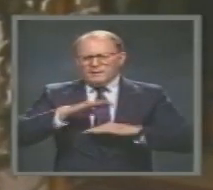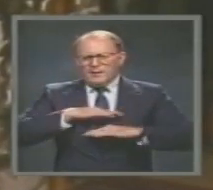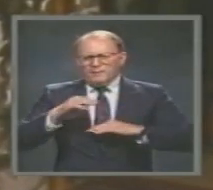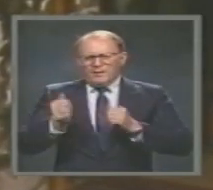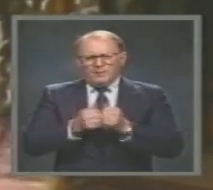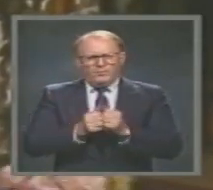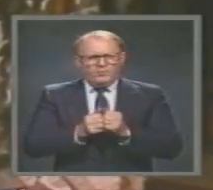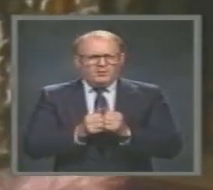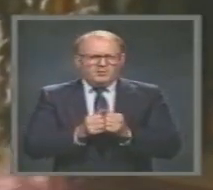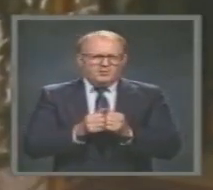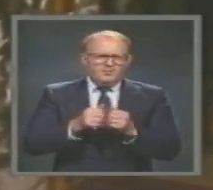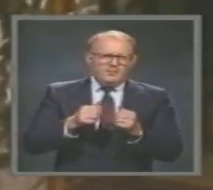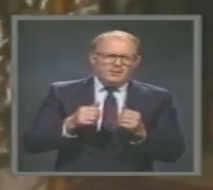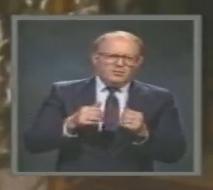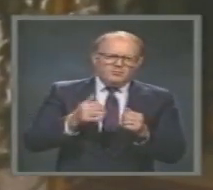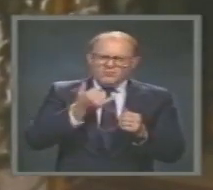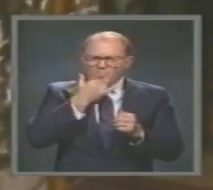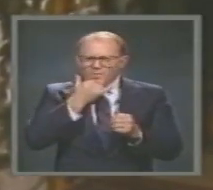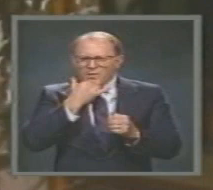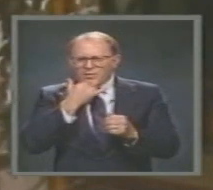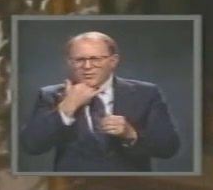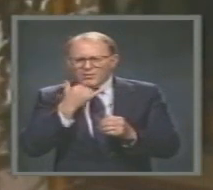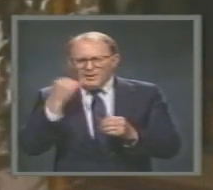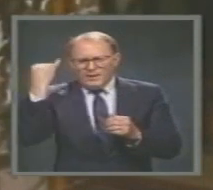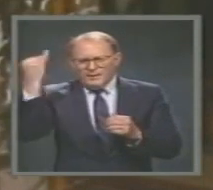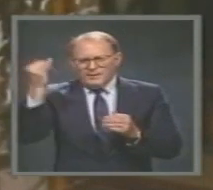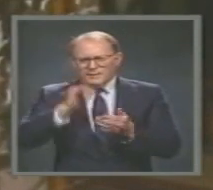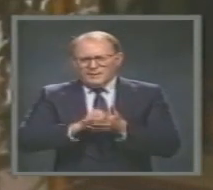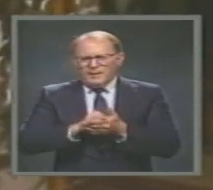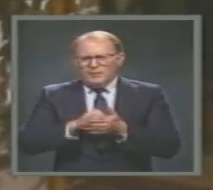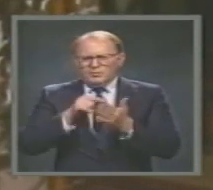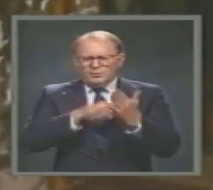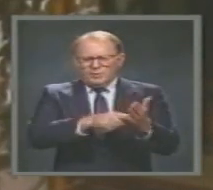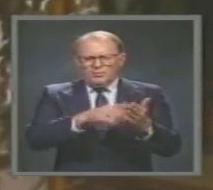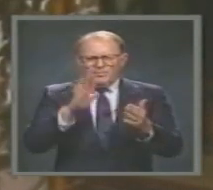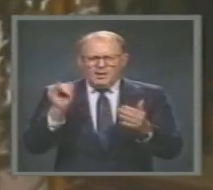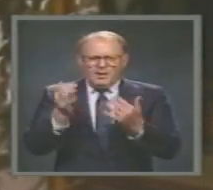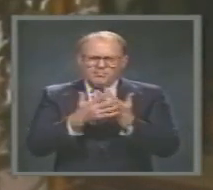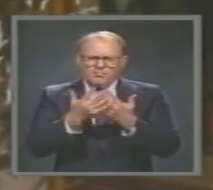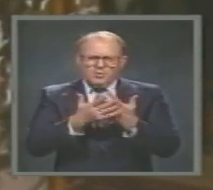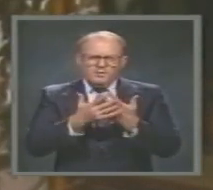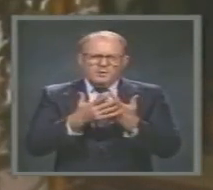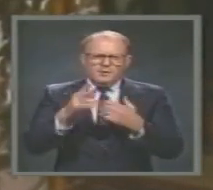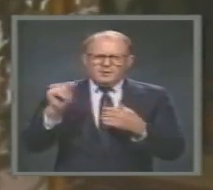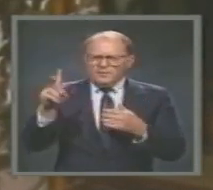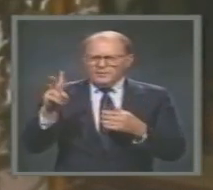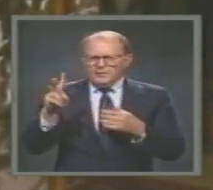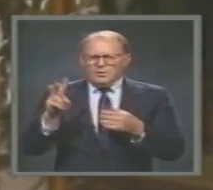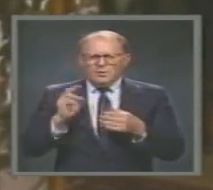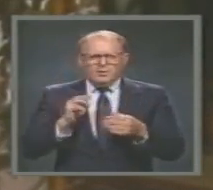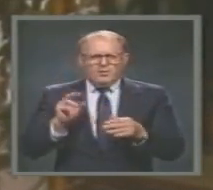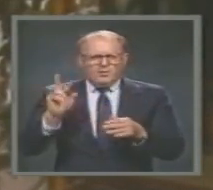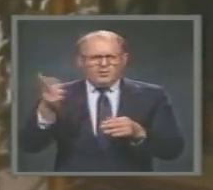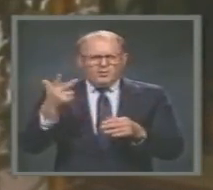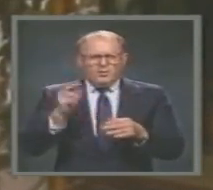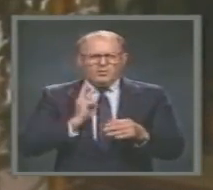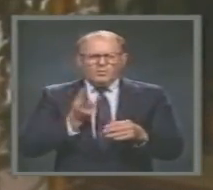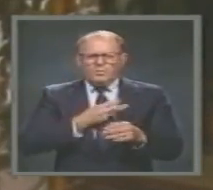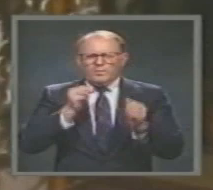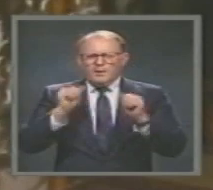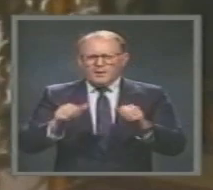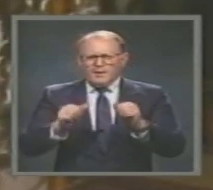views that are fed to us by our news, information, and entertainment media. Third, we can accompany our prayers with